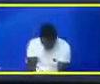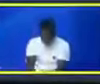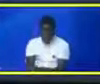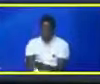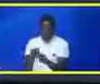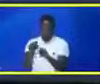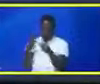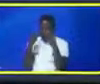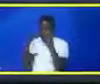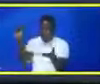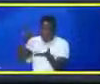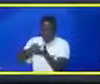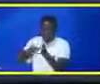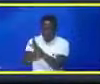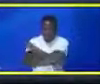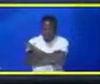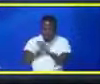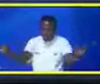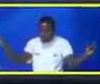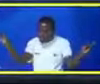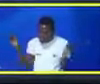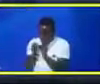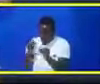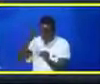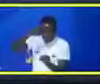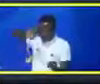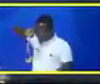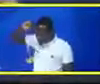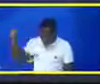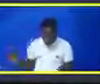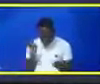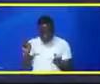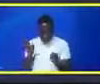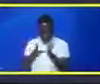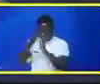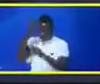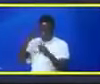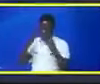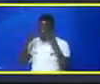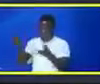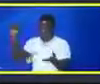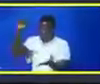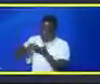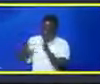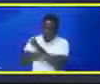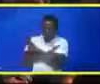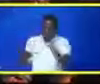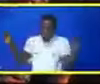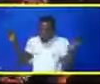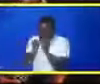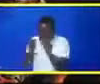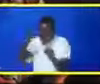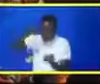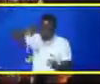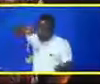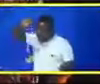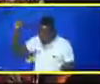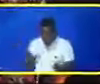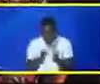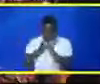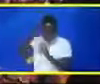you will see them no more forever. You will see them no more forever.